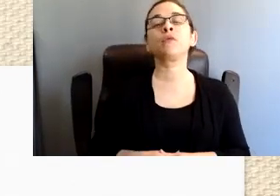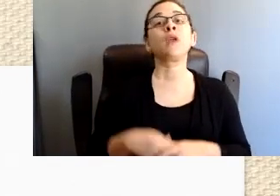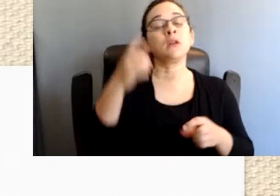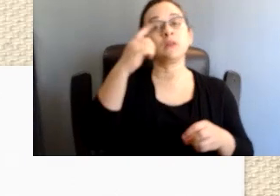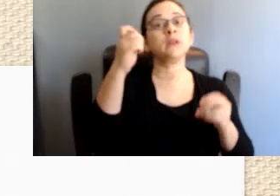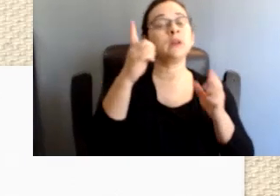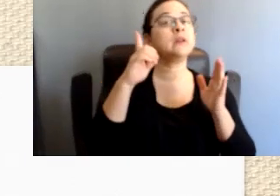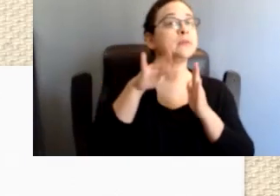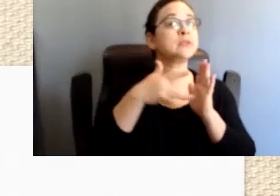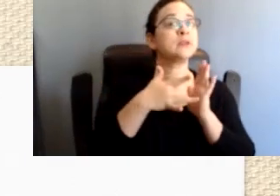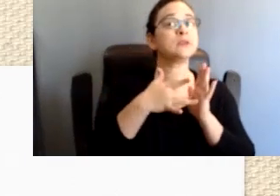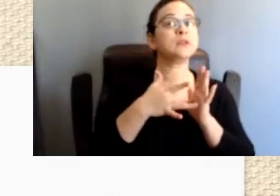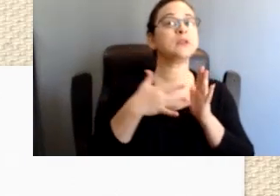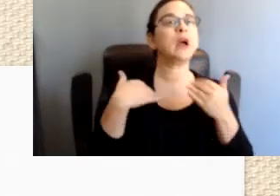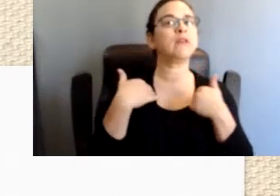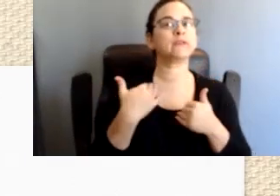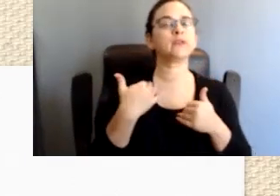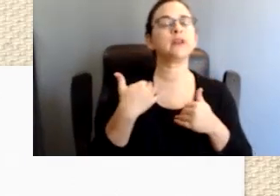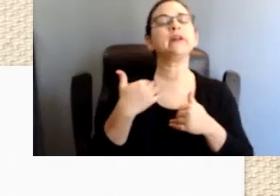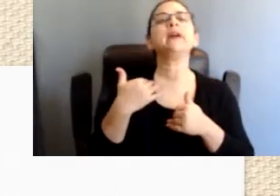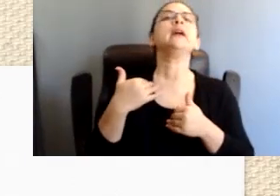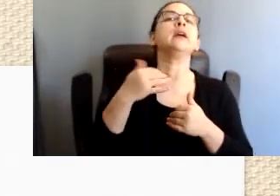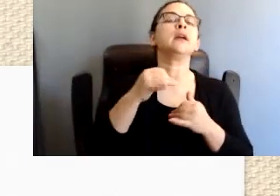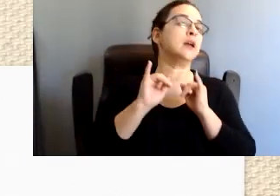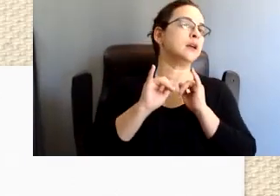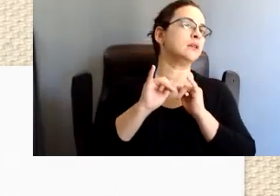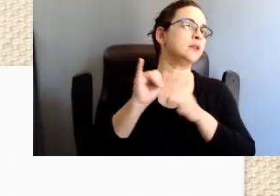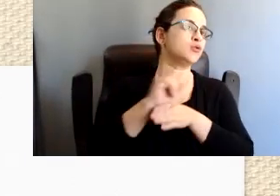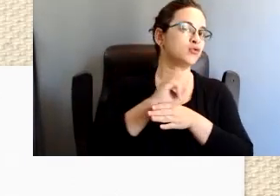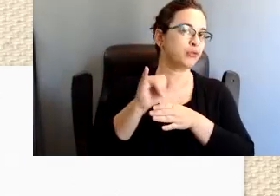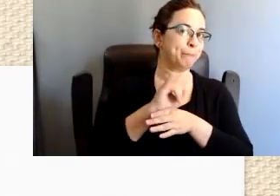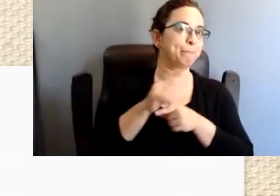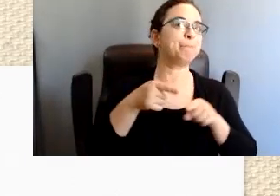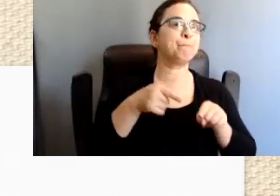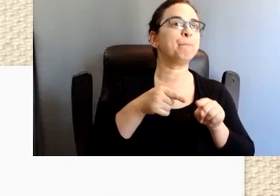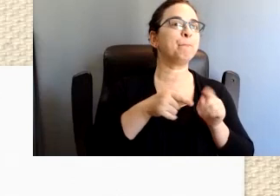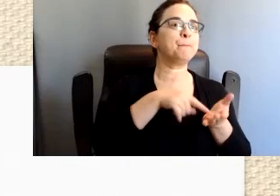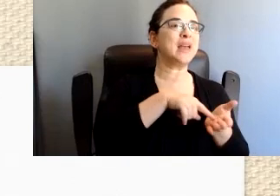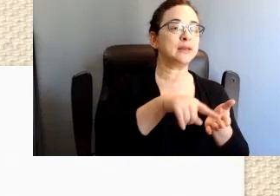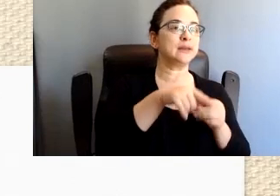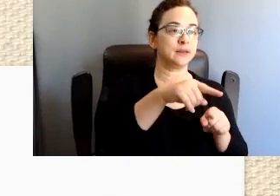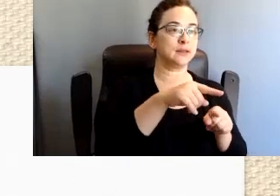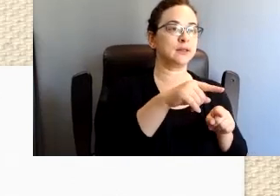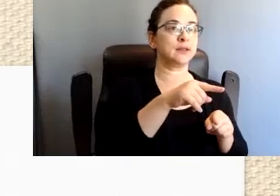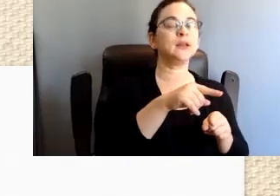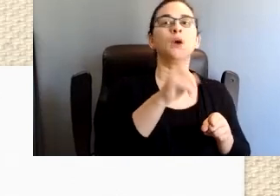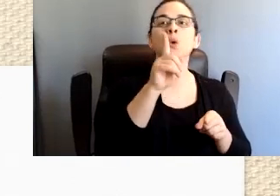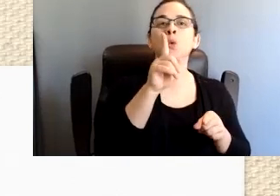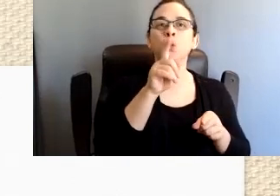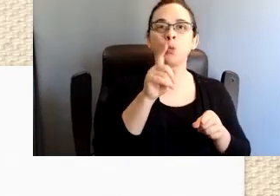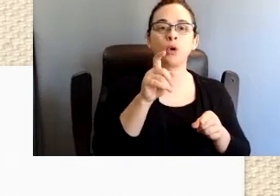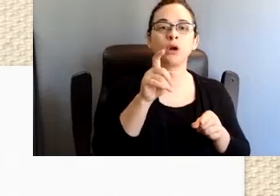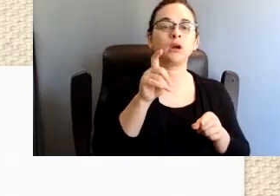support. We have the paid internships, where we help students. They volunteer 100 hours per month in a